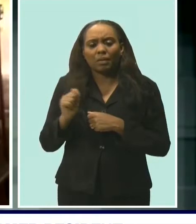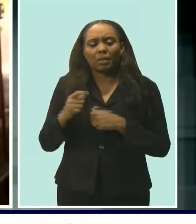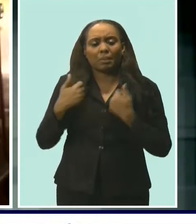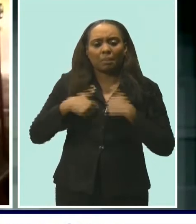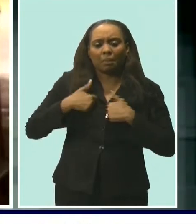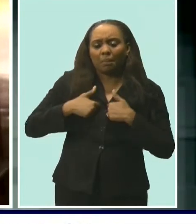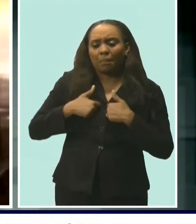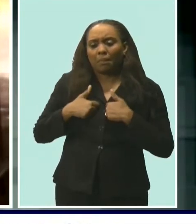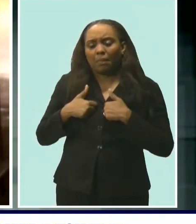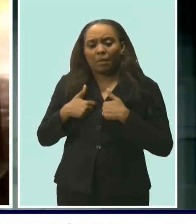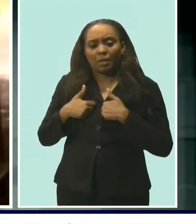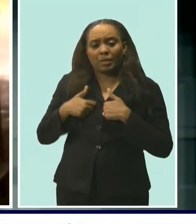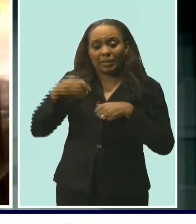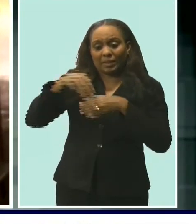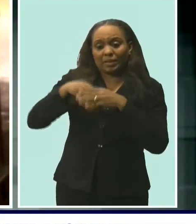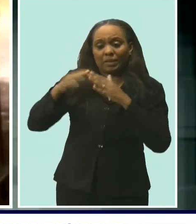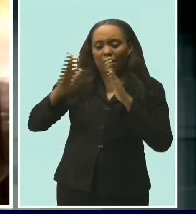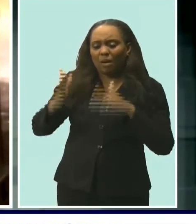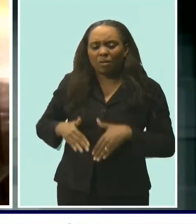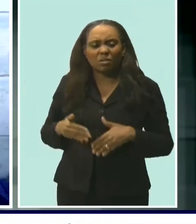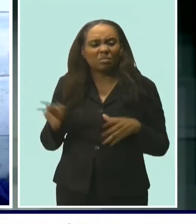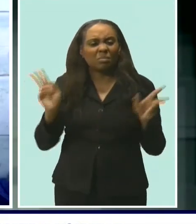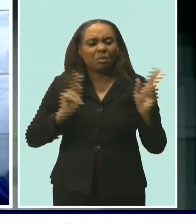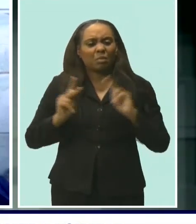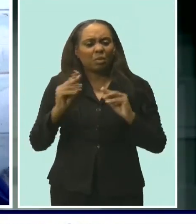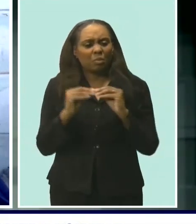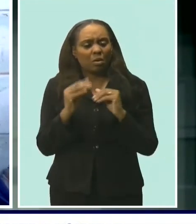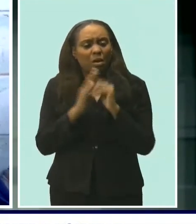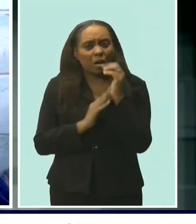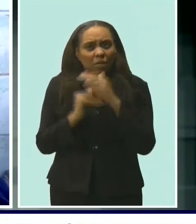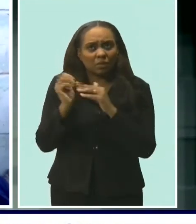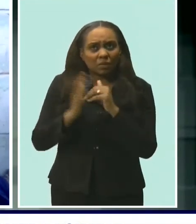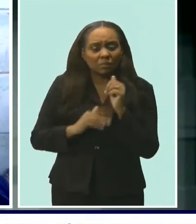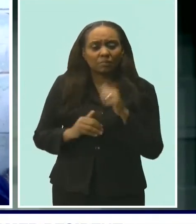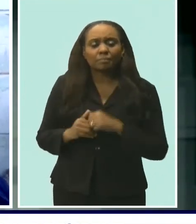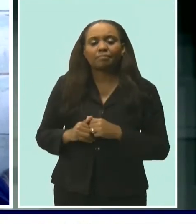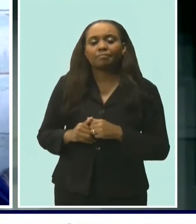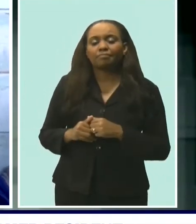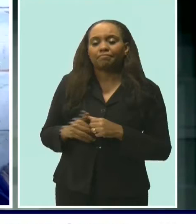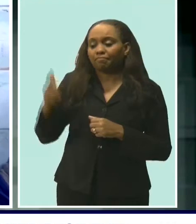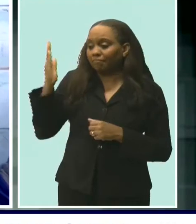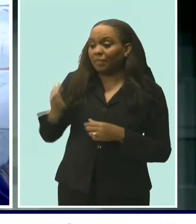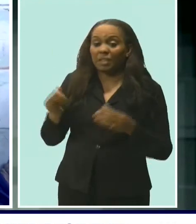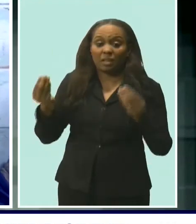people's houses and they make people comfortable. Give us a good road and he gave